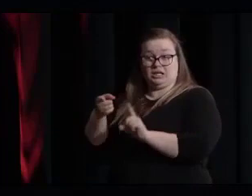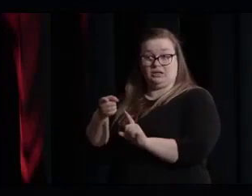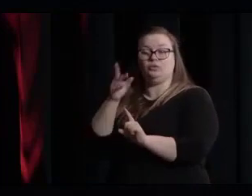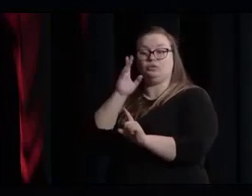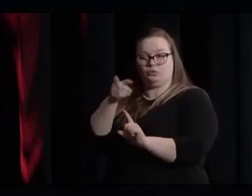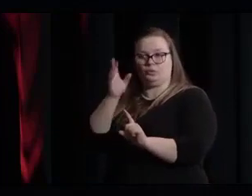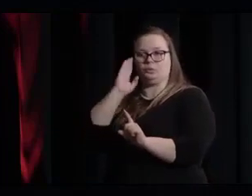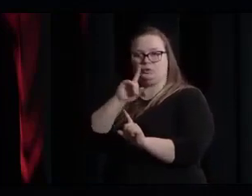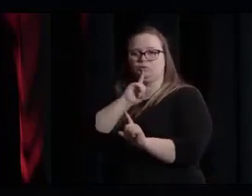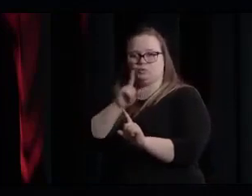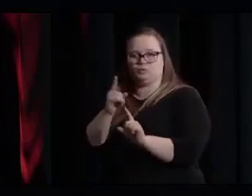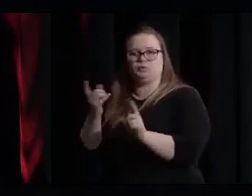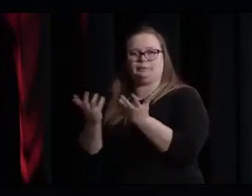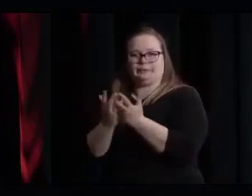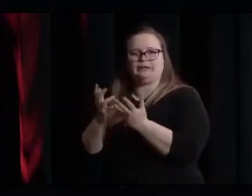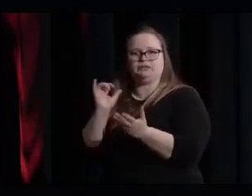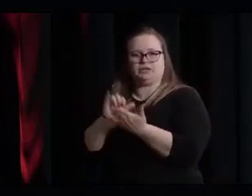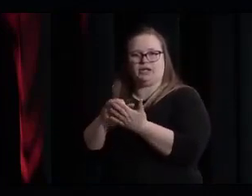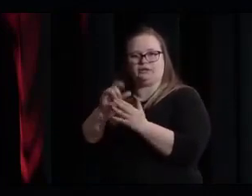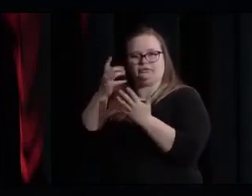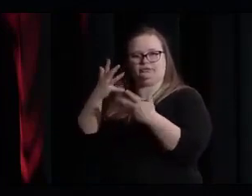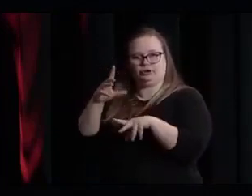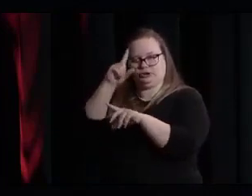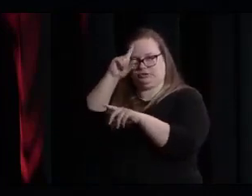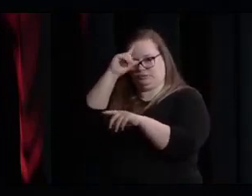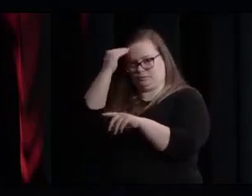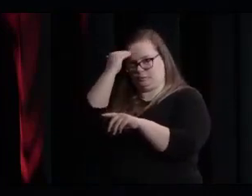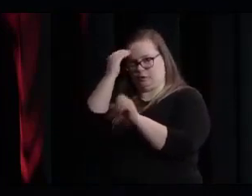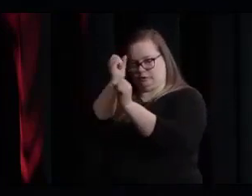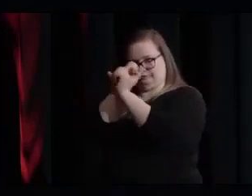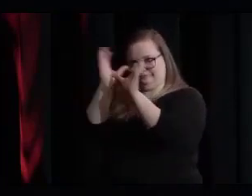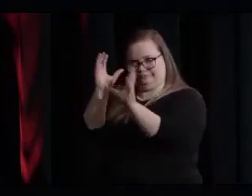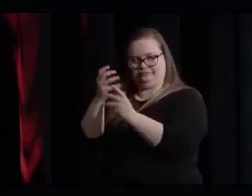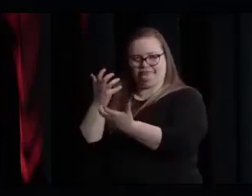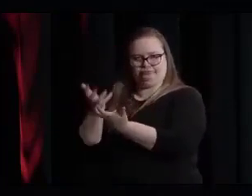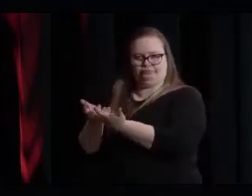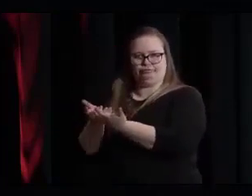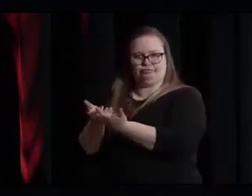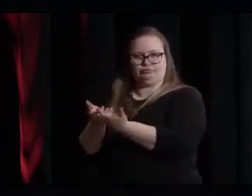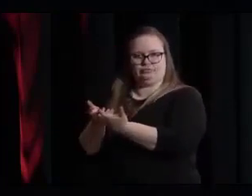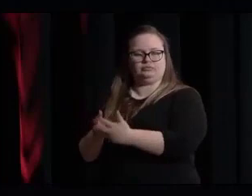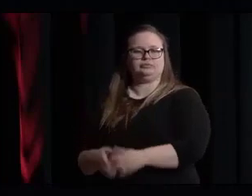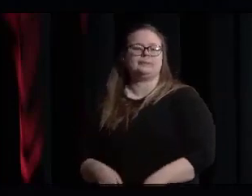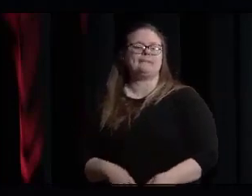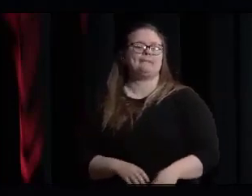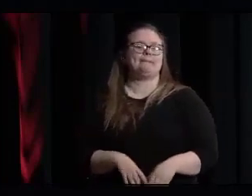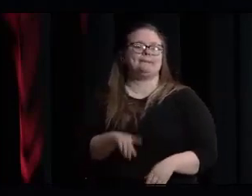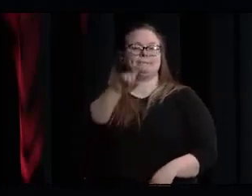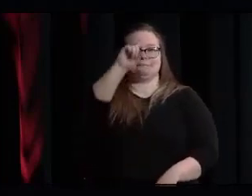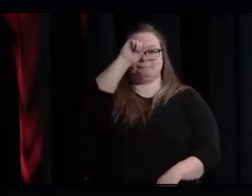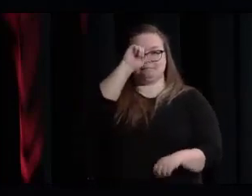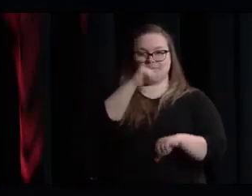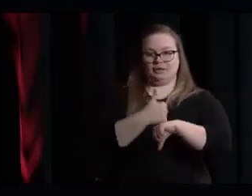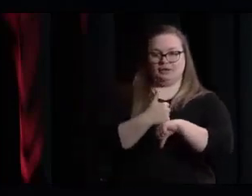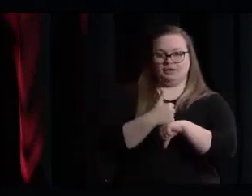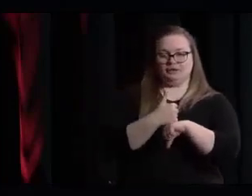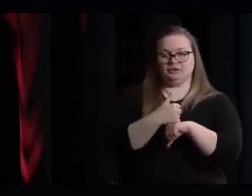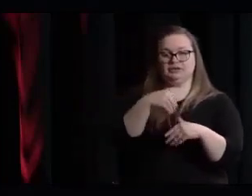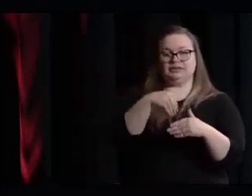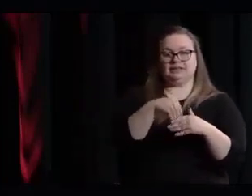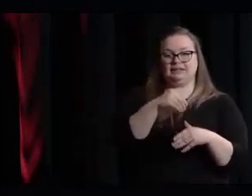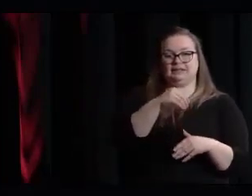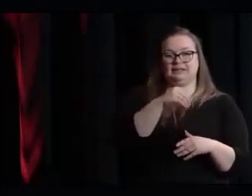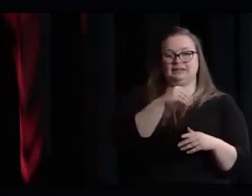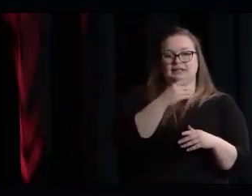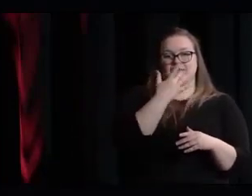you. So bias, reaching a conclusion in favor or against